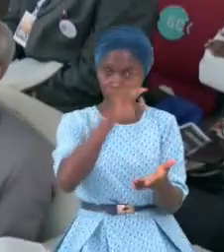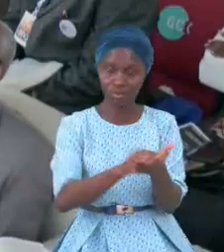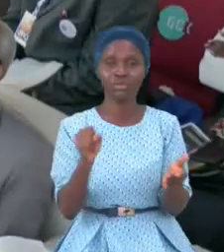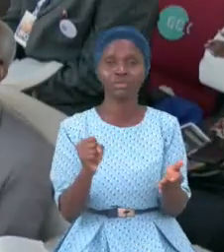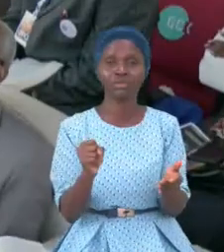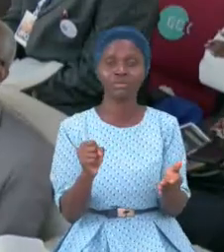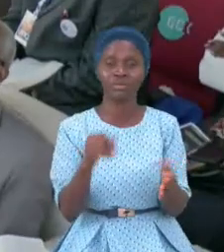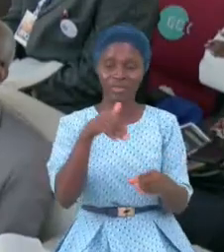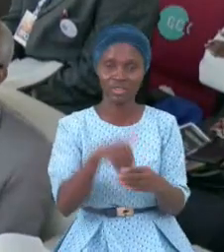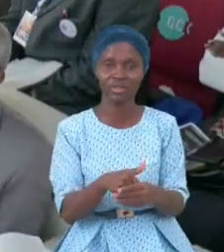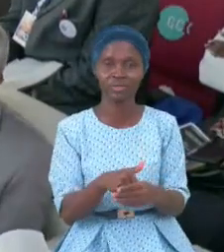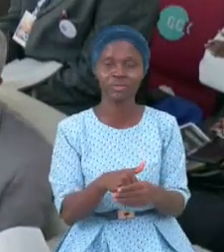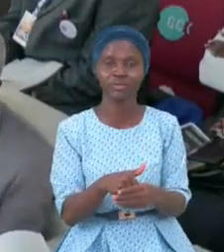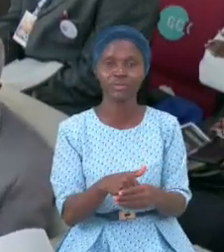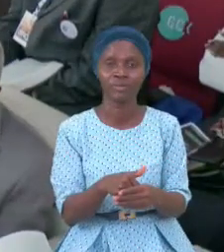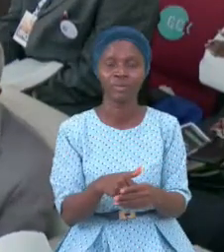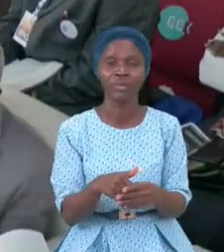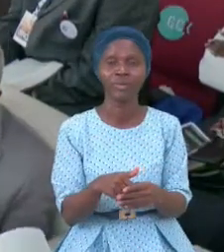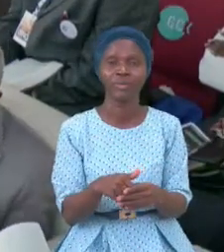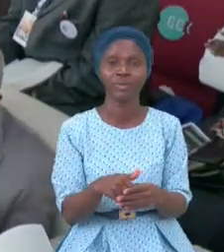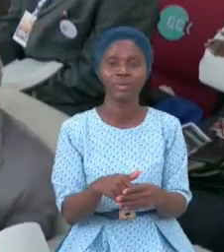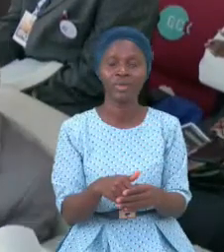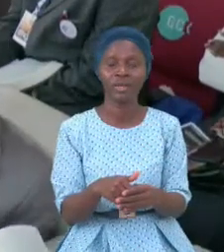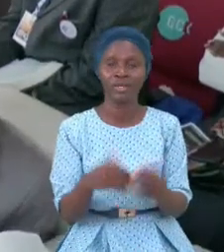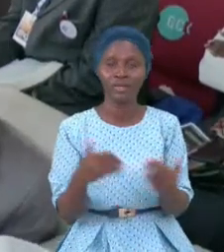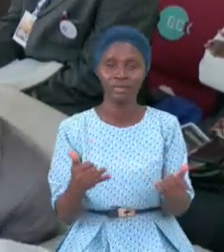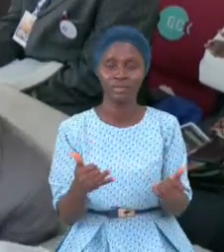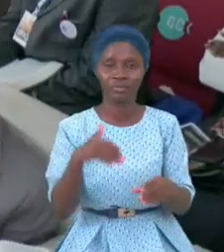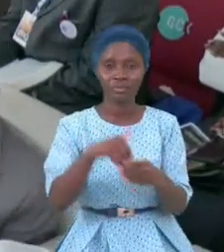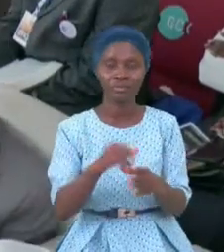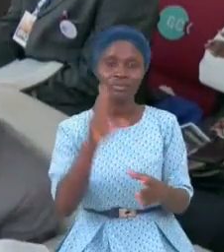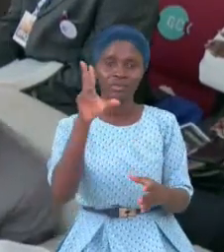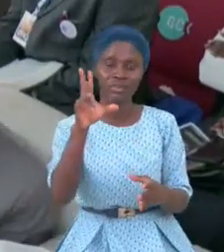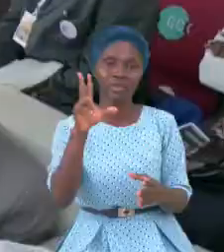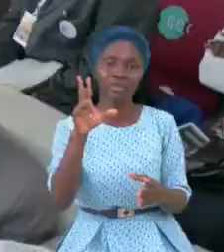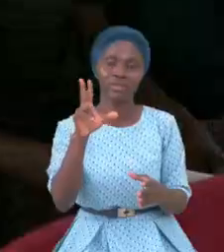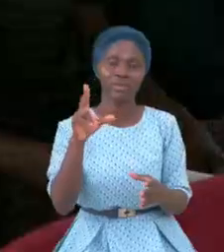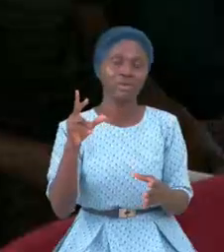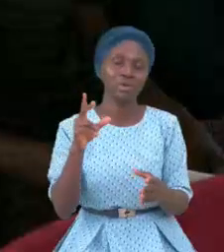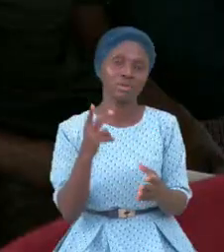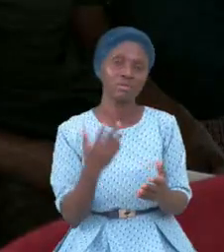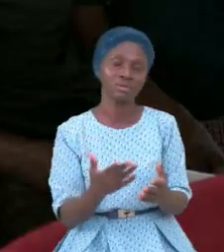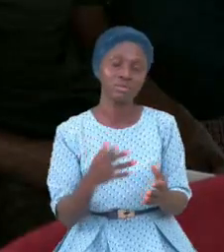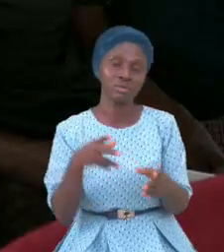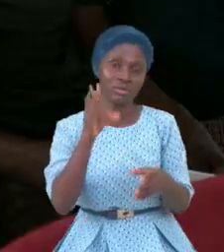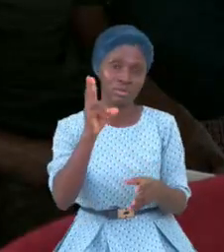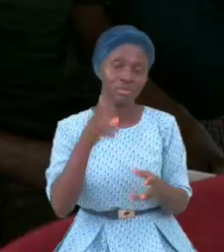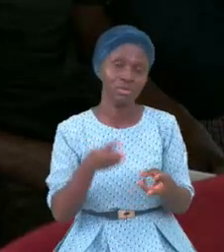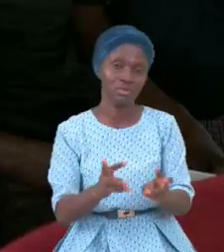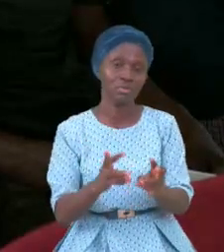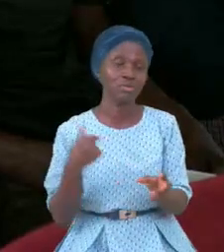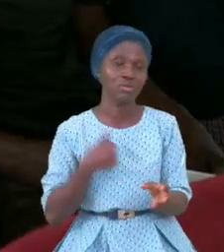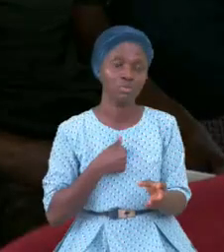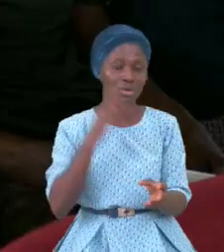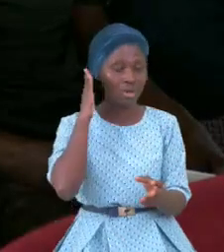trusted mentor. We're looking at this in three perspectives. We're looking at number one, companionship with